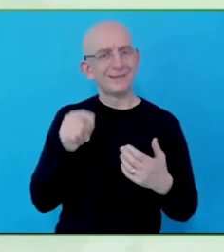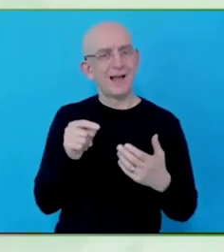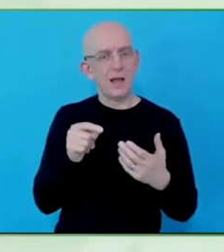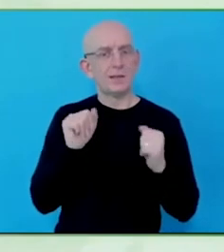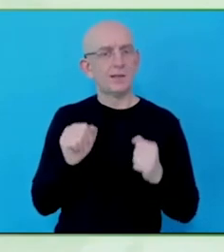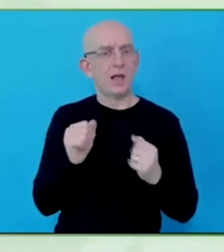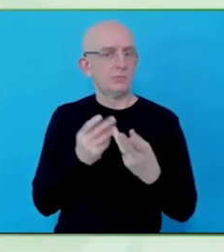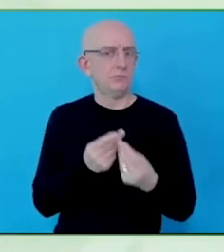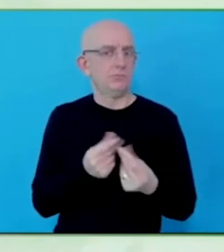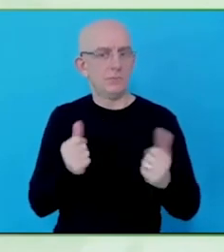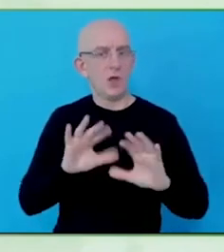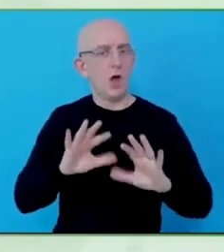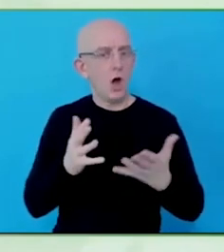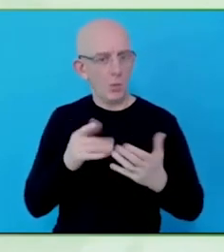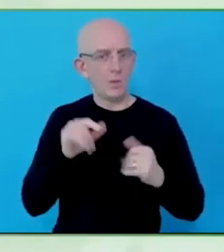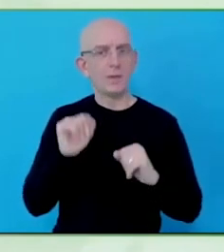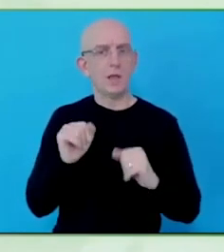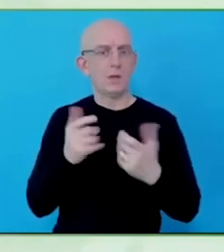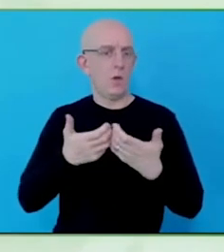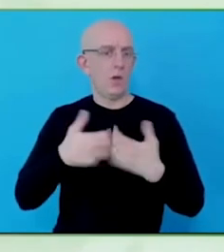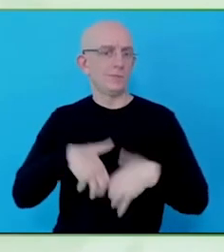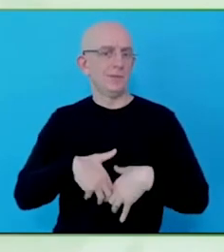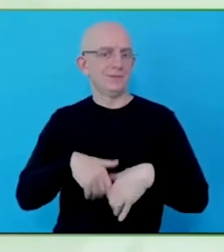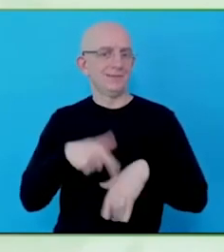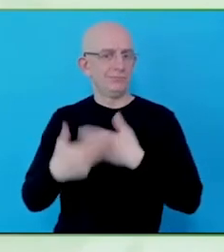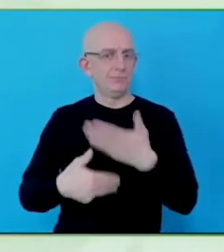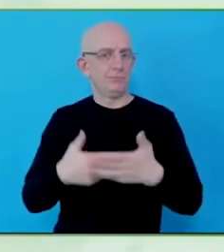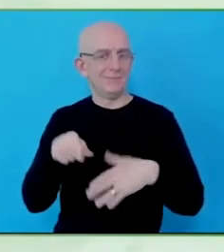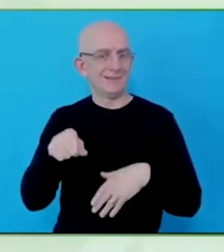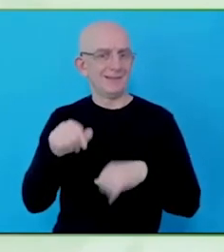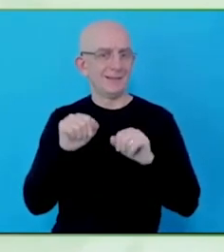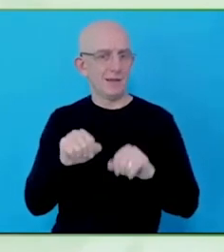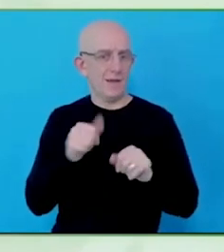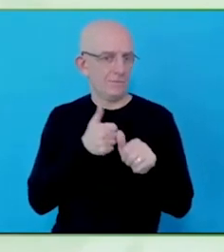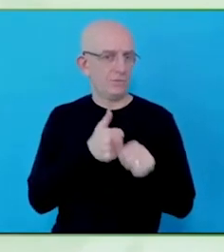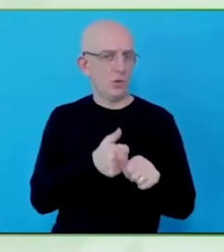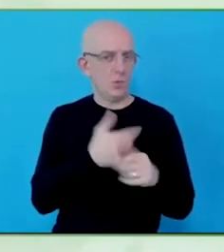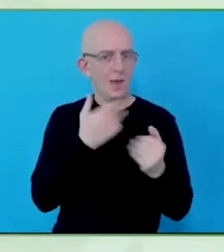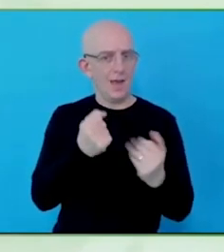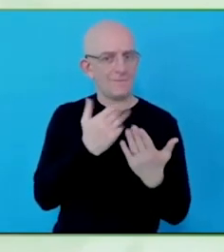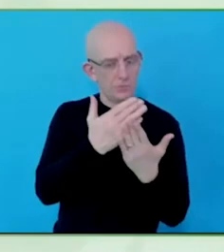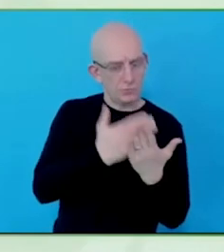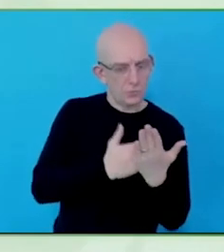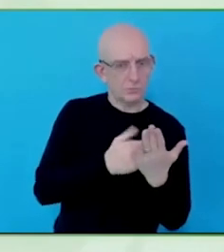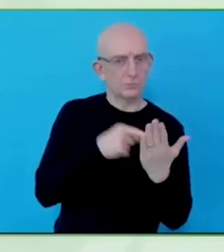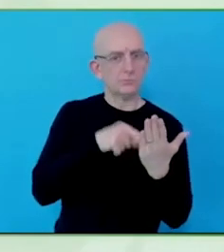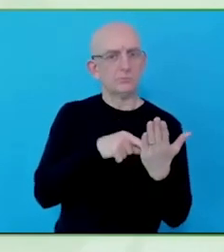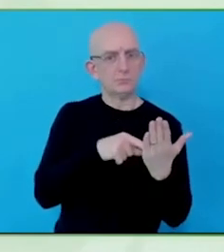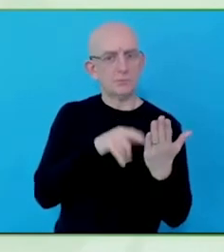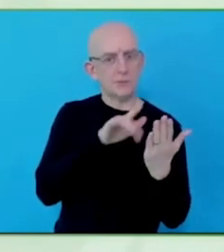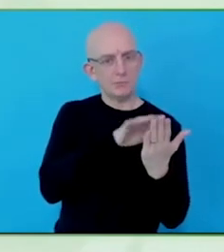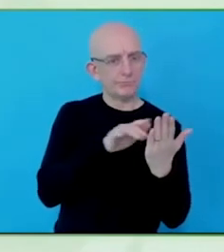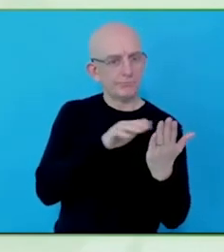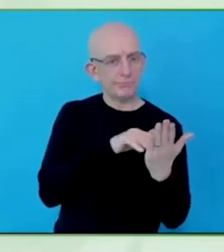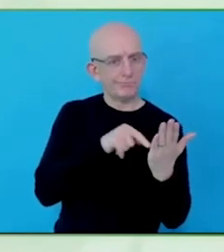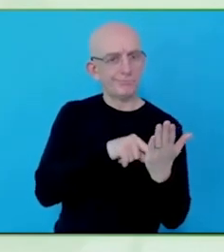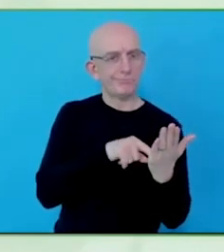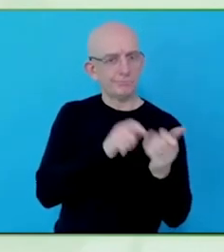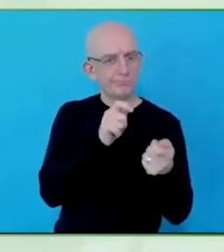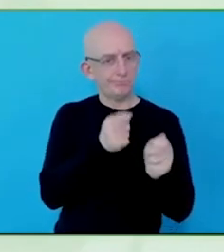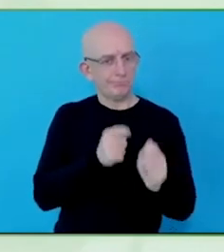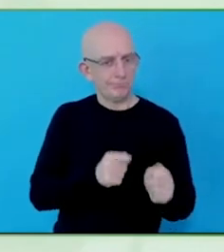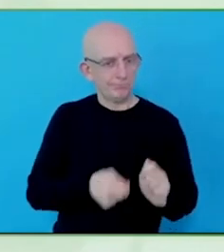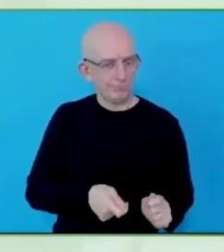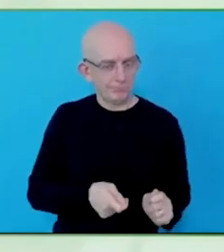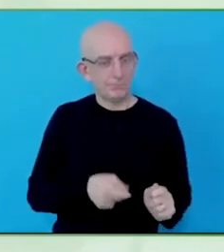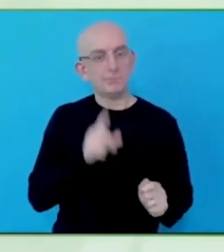organization, the first step is to put in an audit. And here I would say the success pattern that we see is not to bite